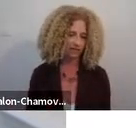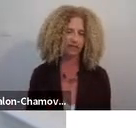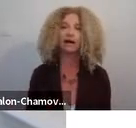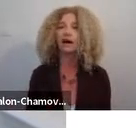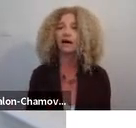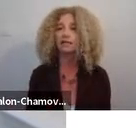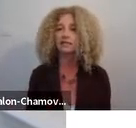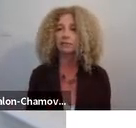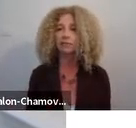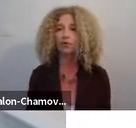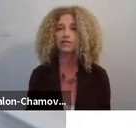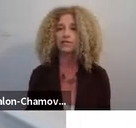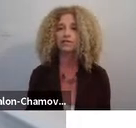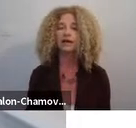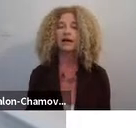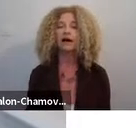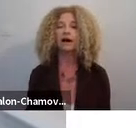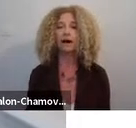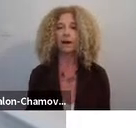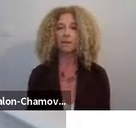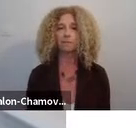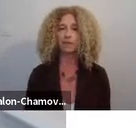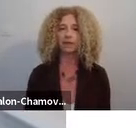convey this important